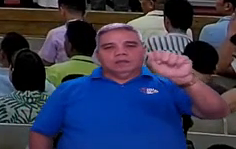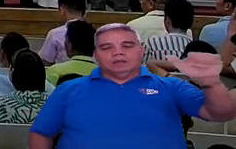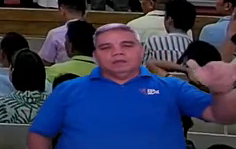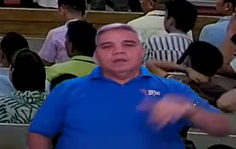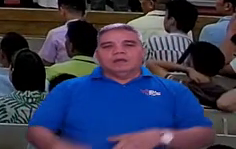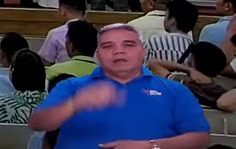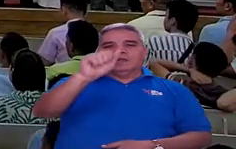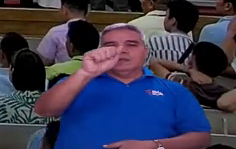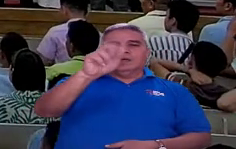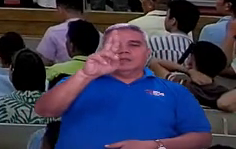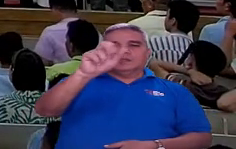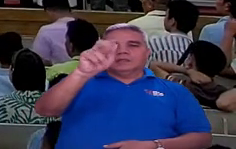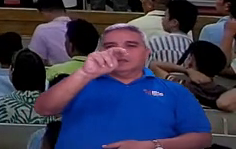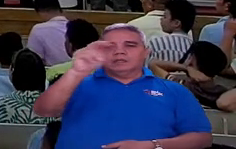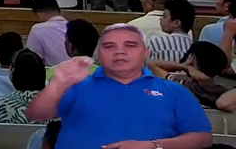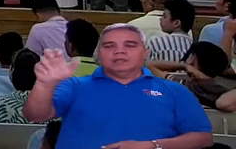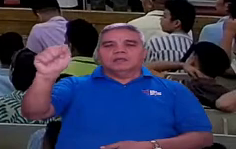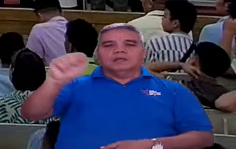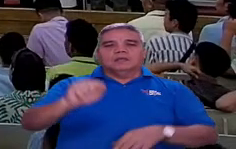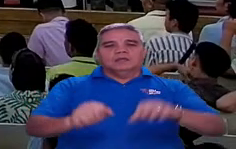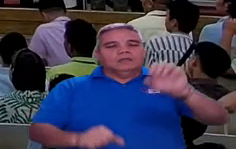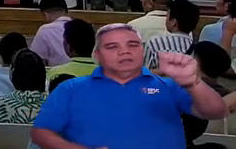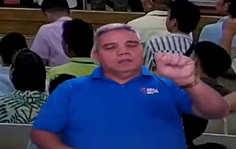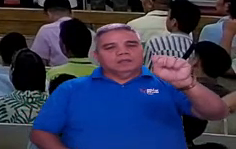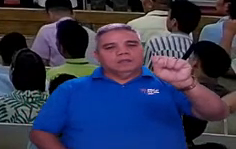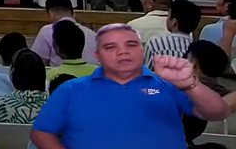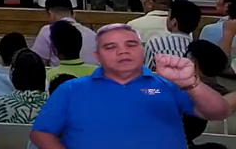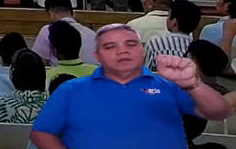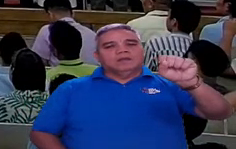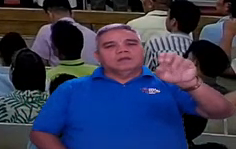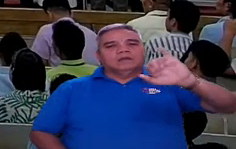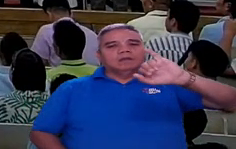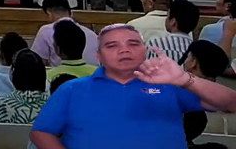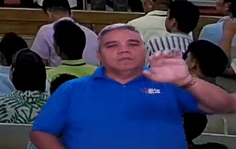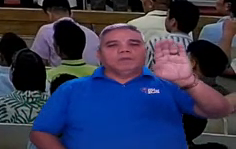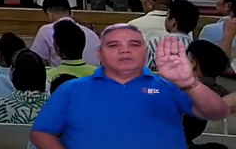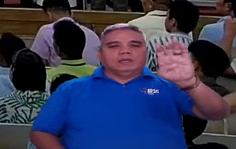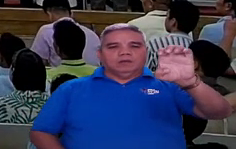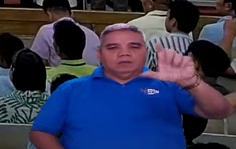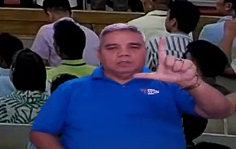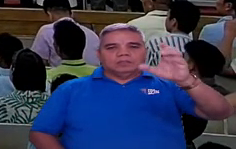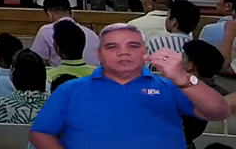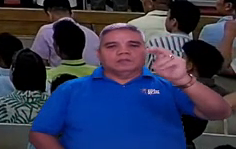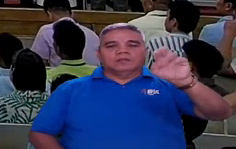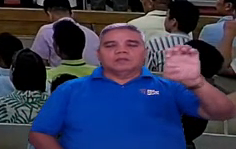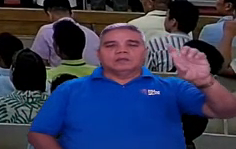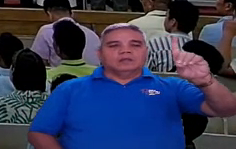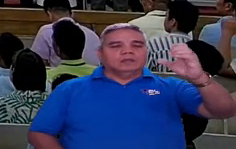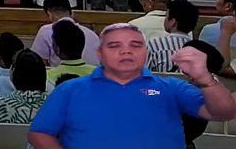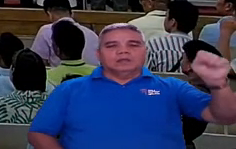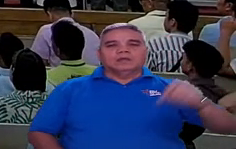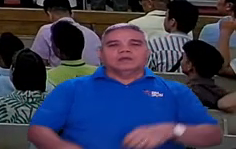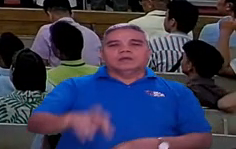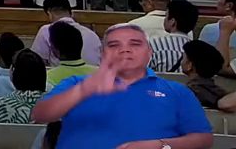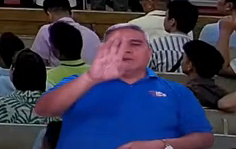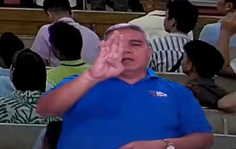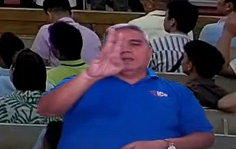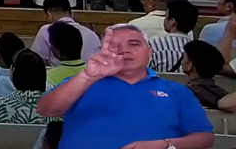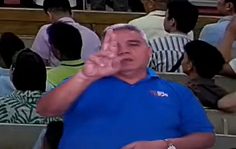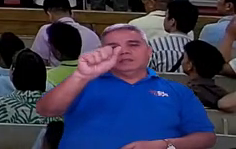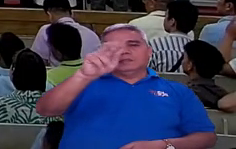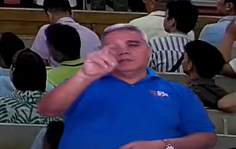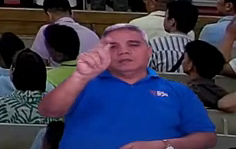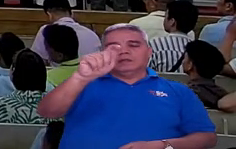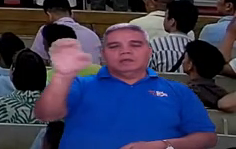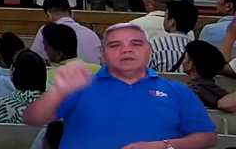Mrs. Arañas, Pastor Johnny Argabio, Pastor Mrs. Joy Bilotindos, Pastor Mrs. Rene Barantes,